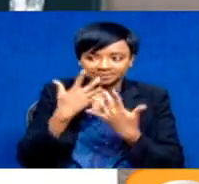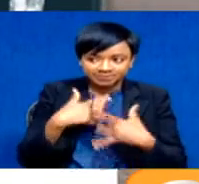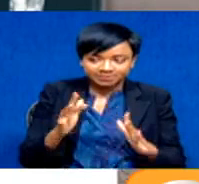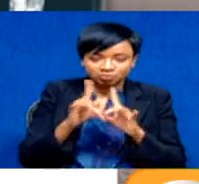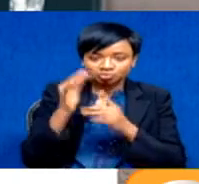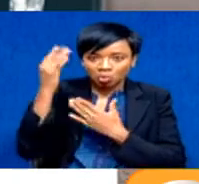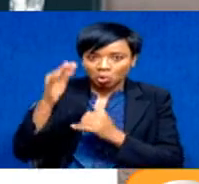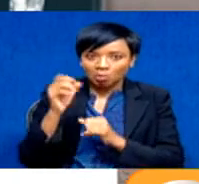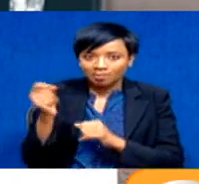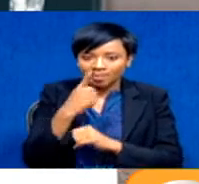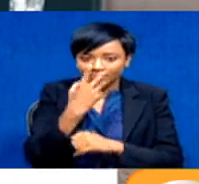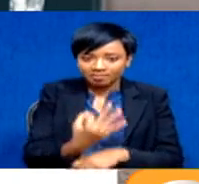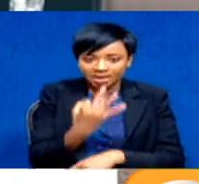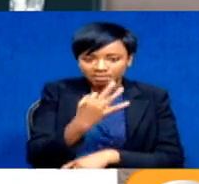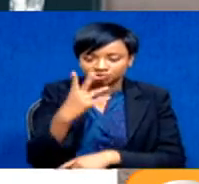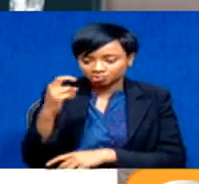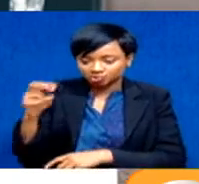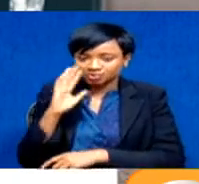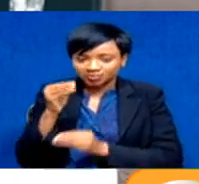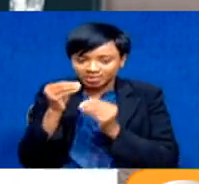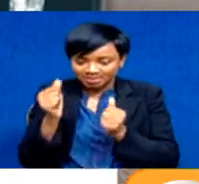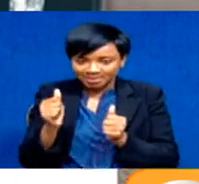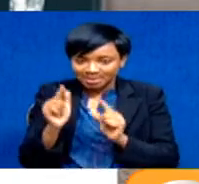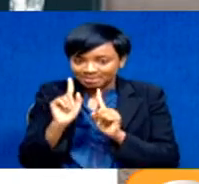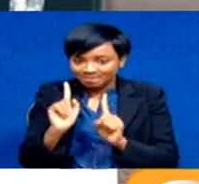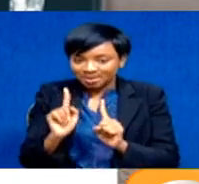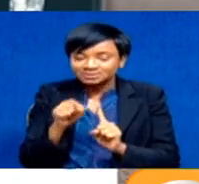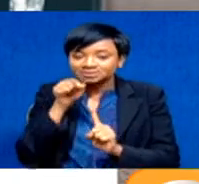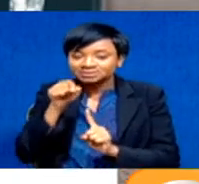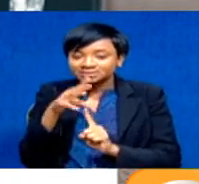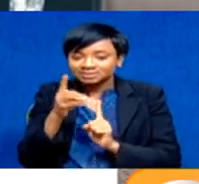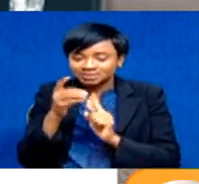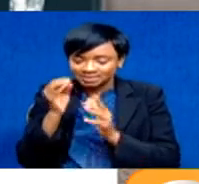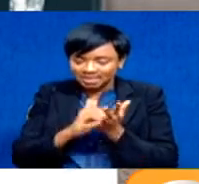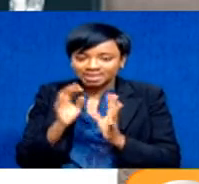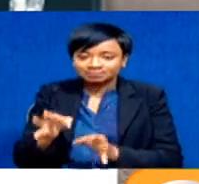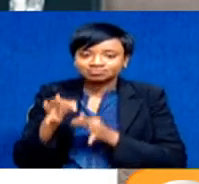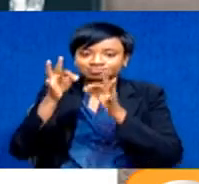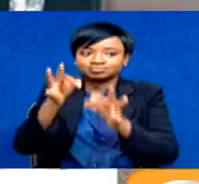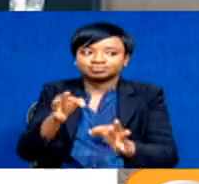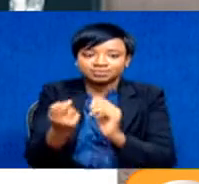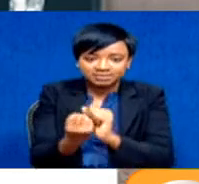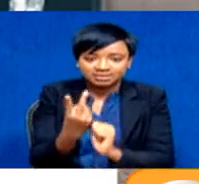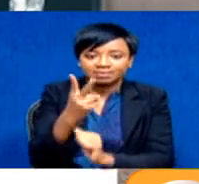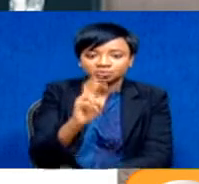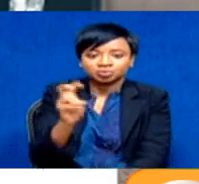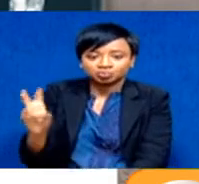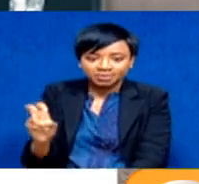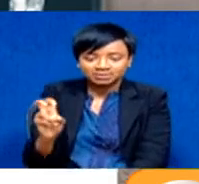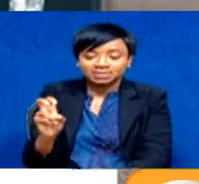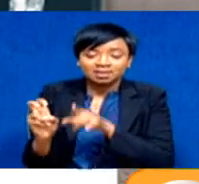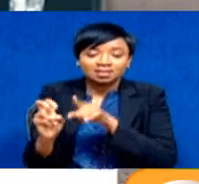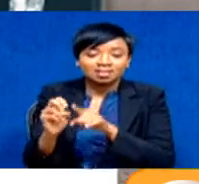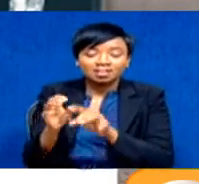projections to have it complete by March 2020. And again, the completion date was moved to December 2020. That